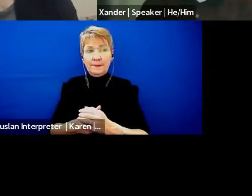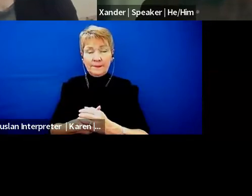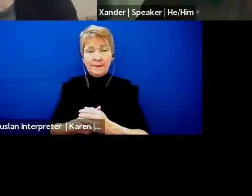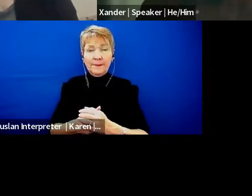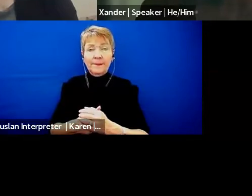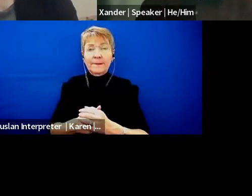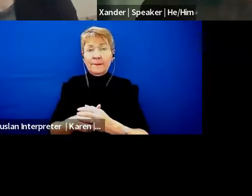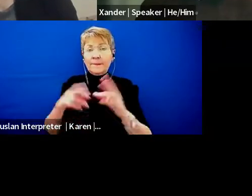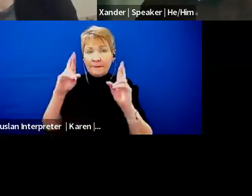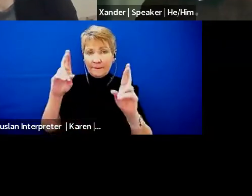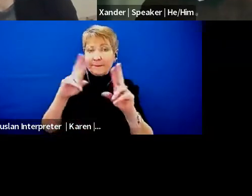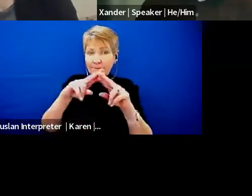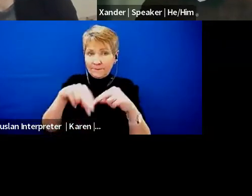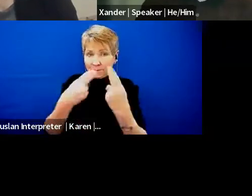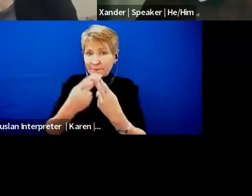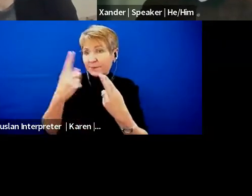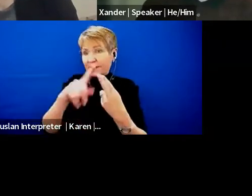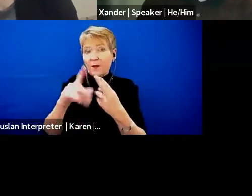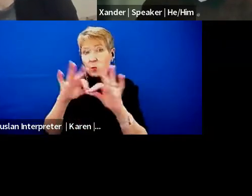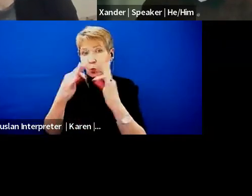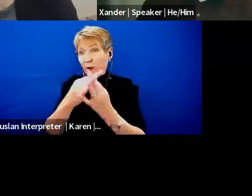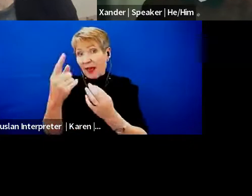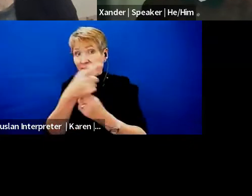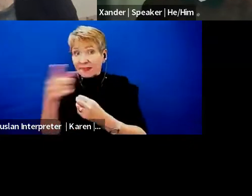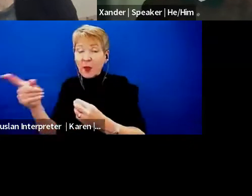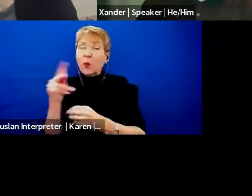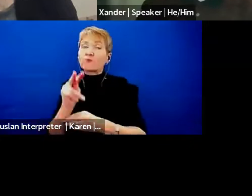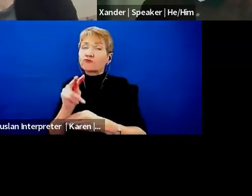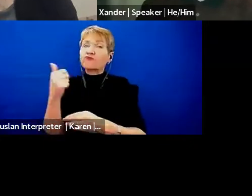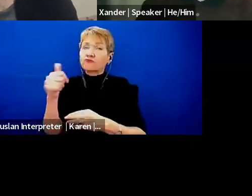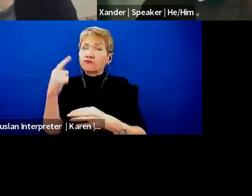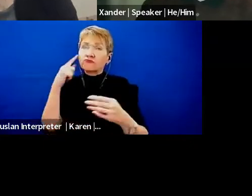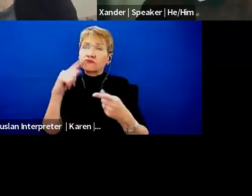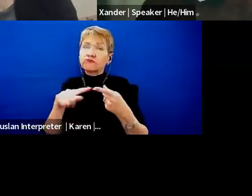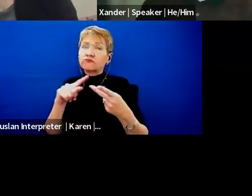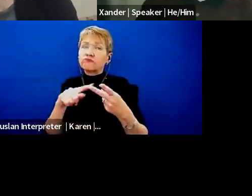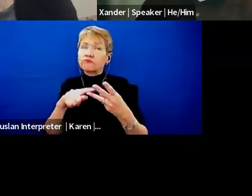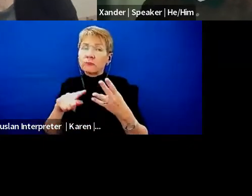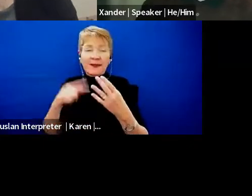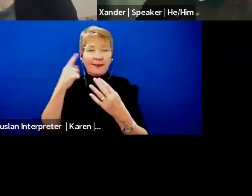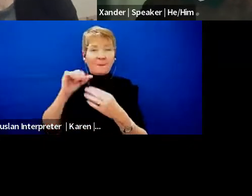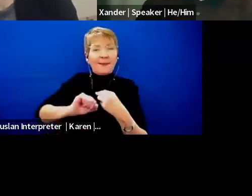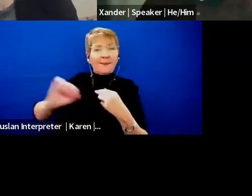organisations are able to absorb some of those lessons around adjustments for their own work.